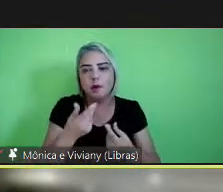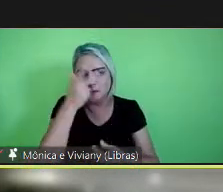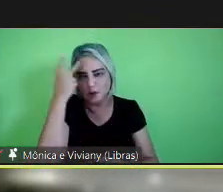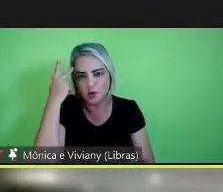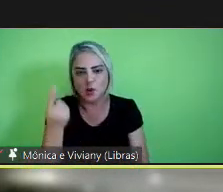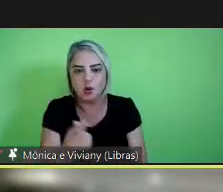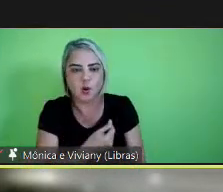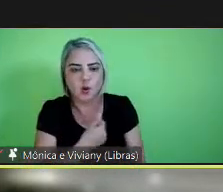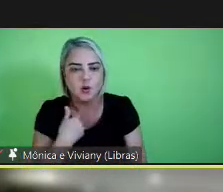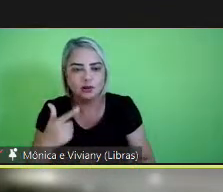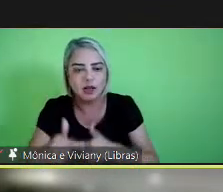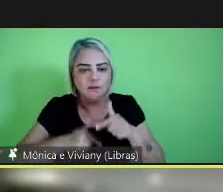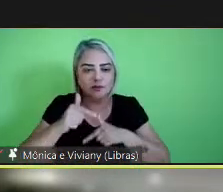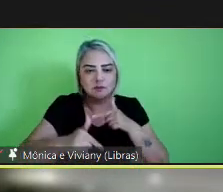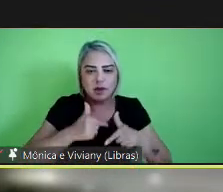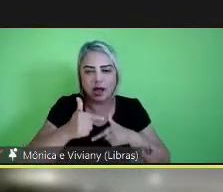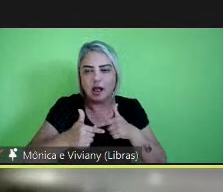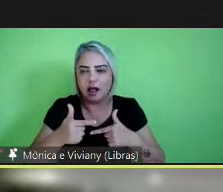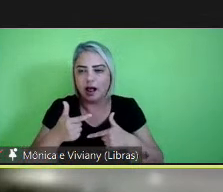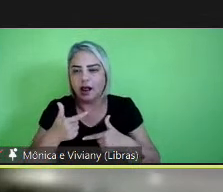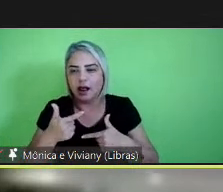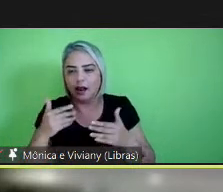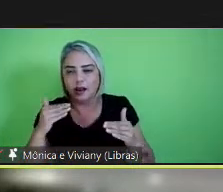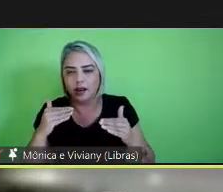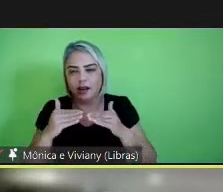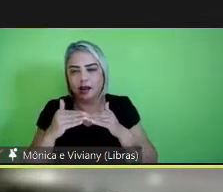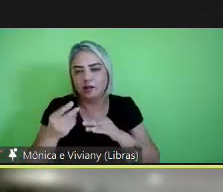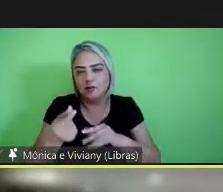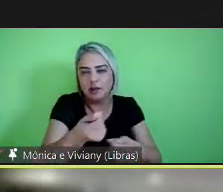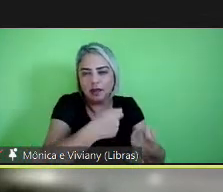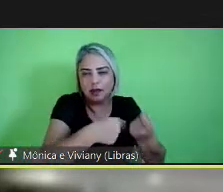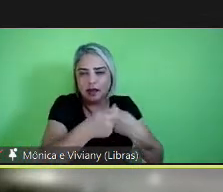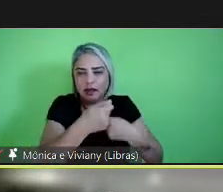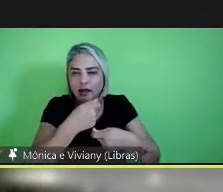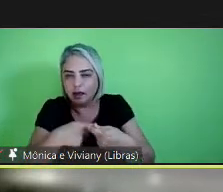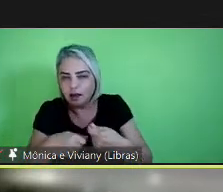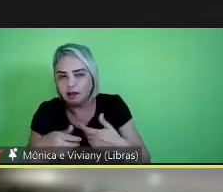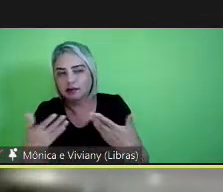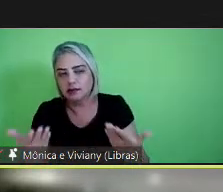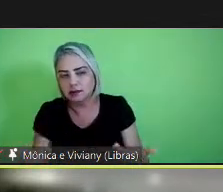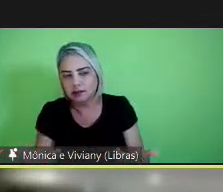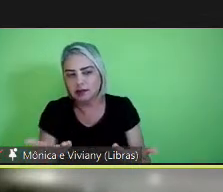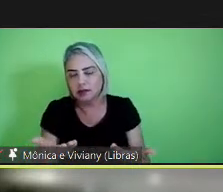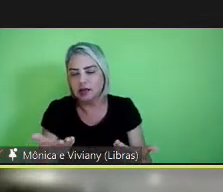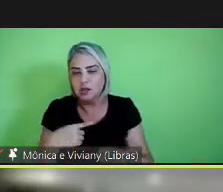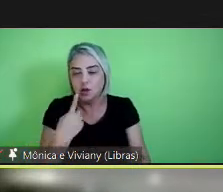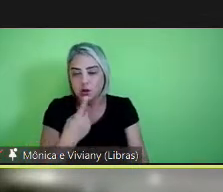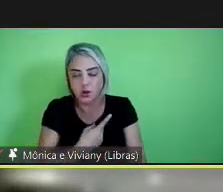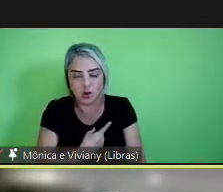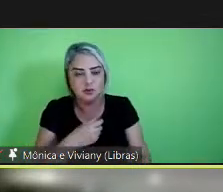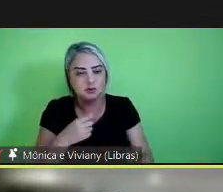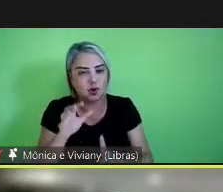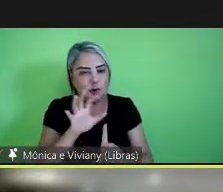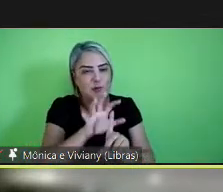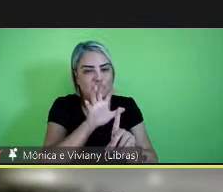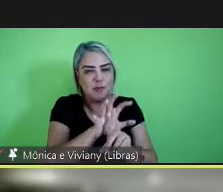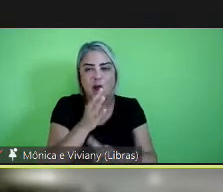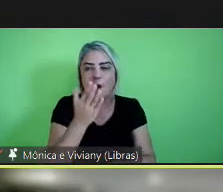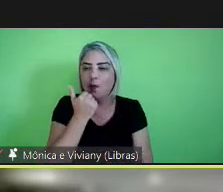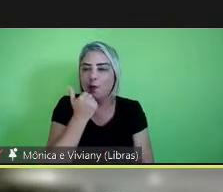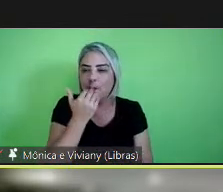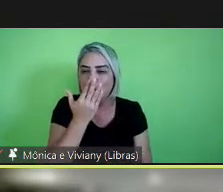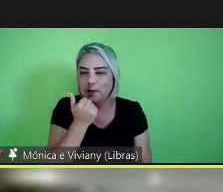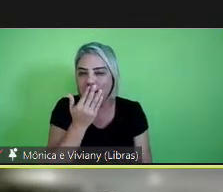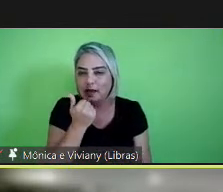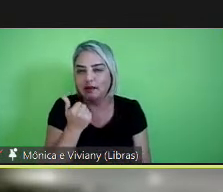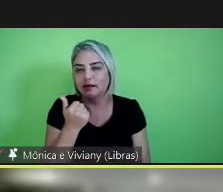of the marketplace, and most of us are exposed to food and drink choices wherever we look, whether